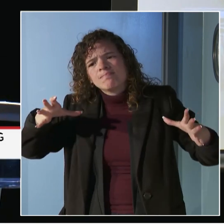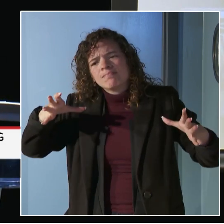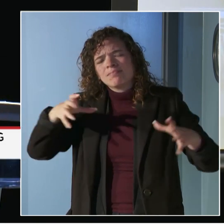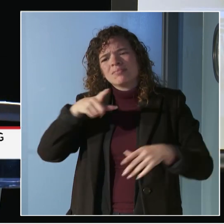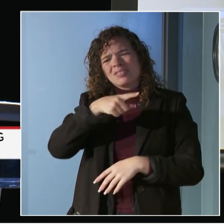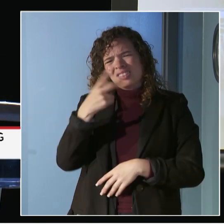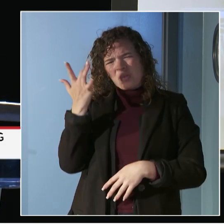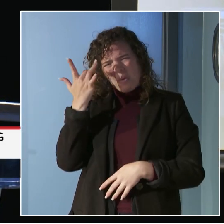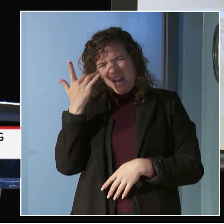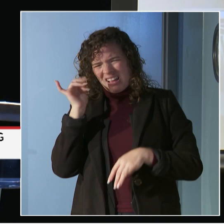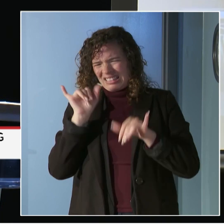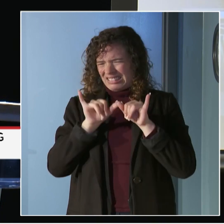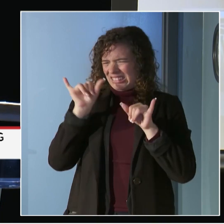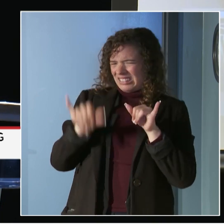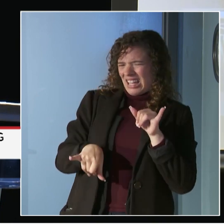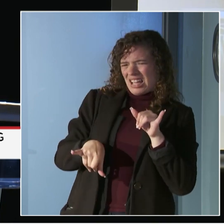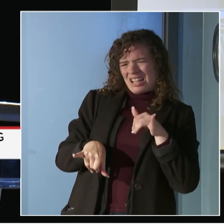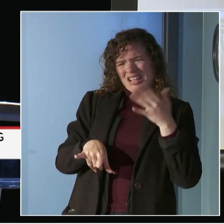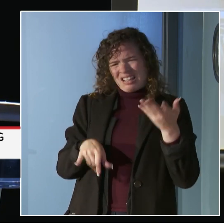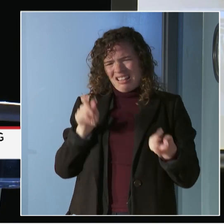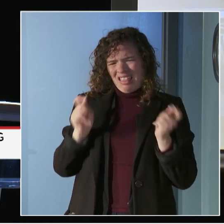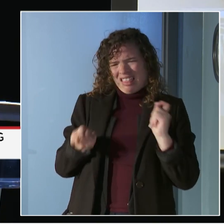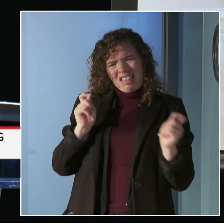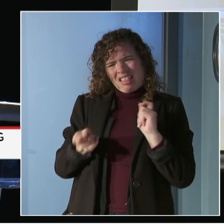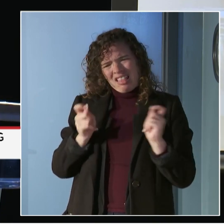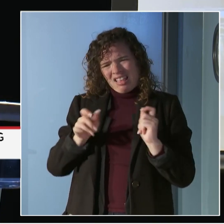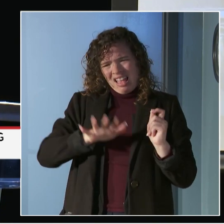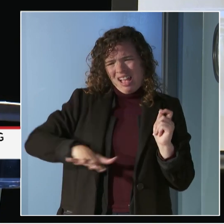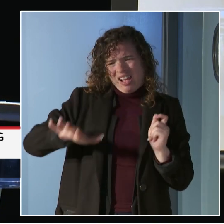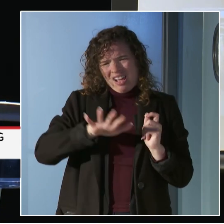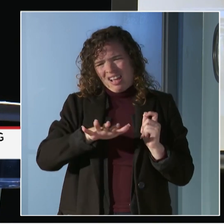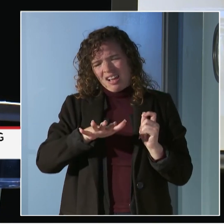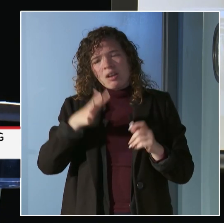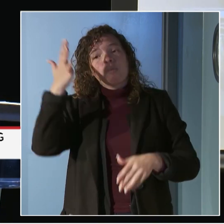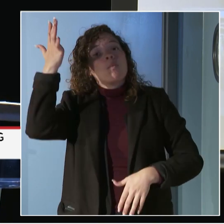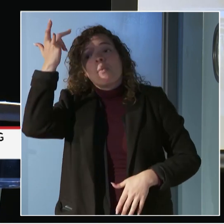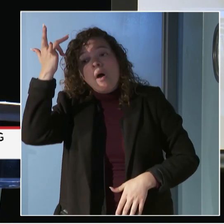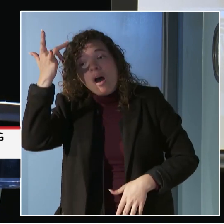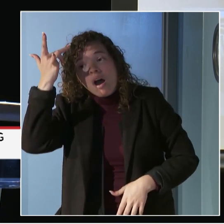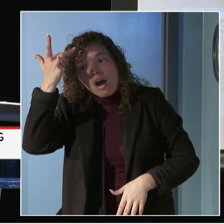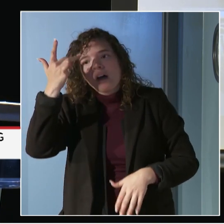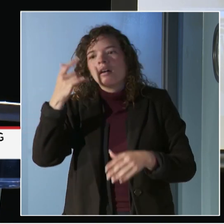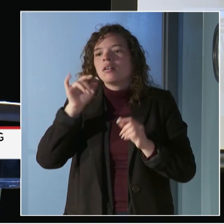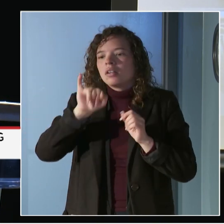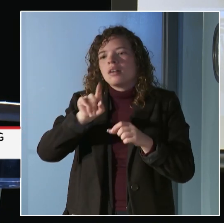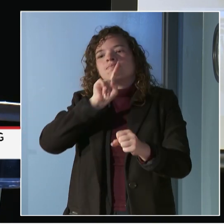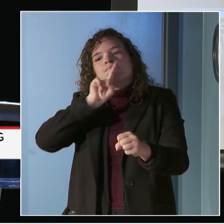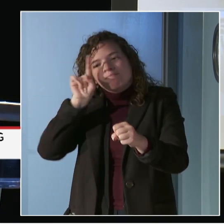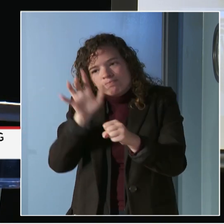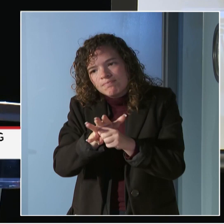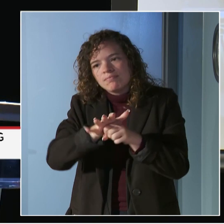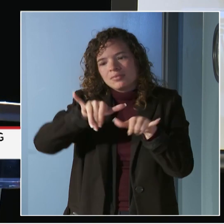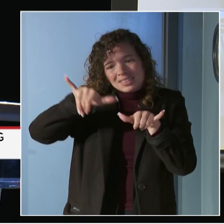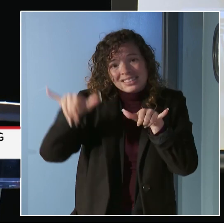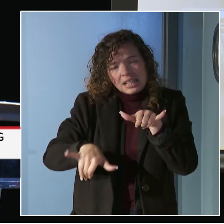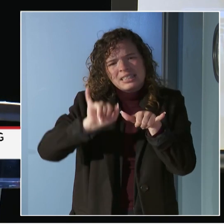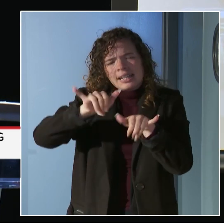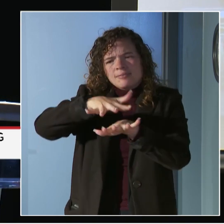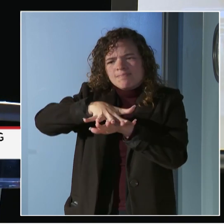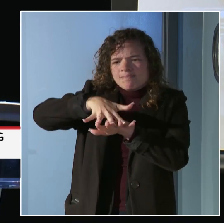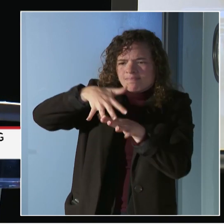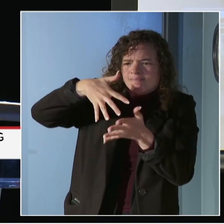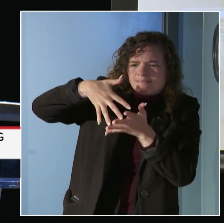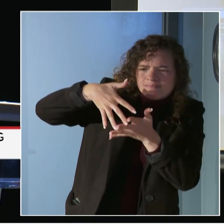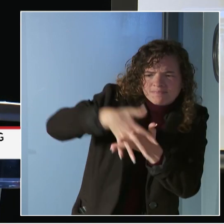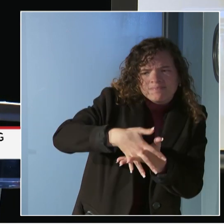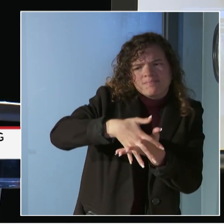in a neighborhood that is rapidly changing, and we're staying because we are committed to anchoring space for DC's youth, all of